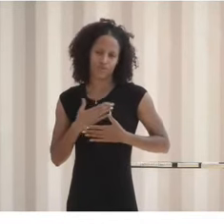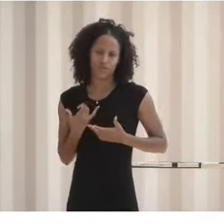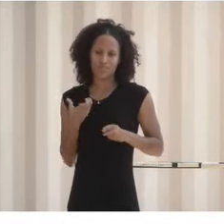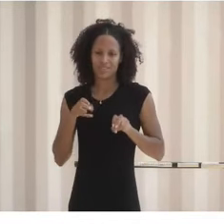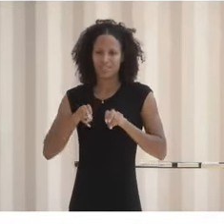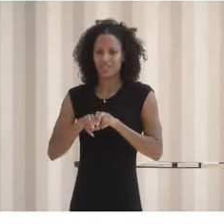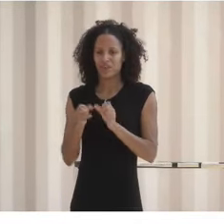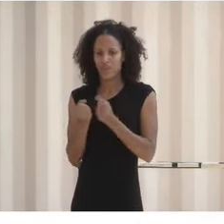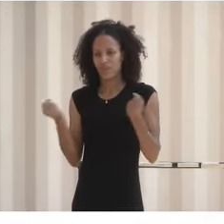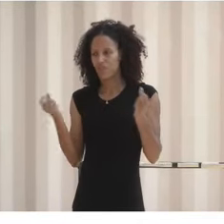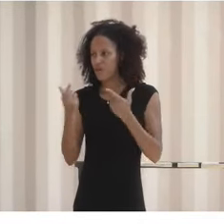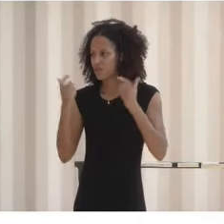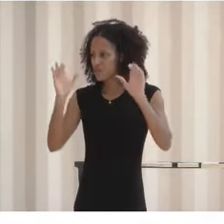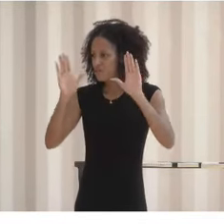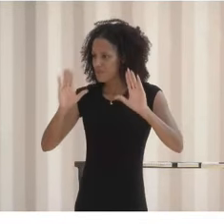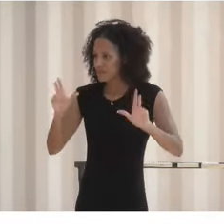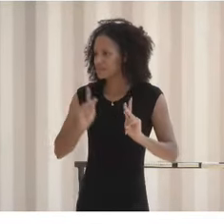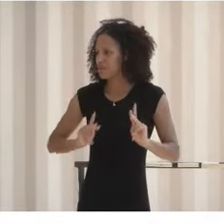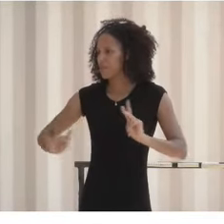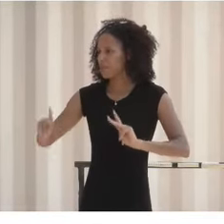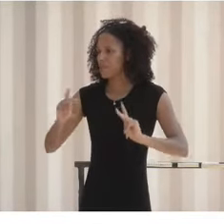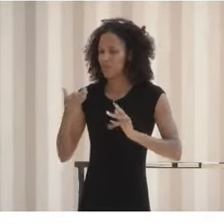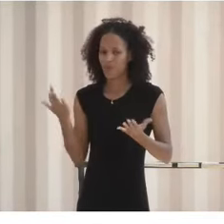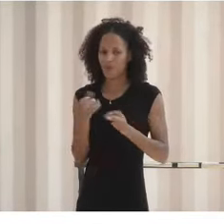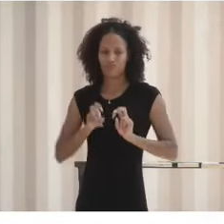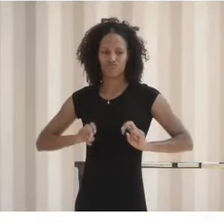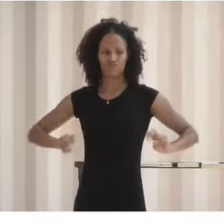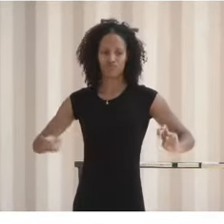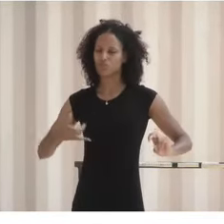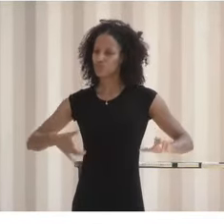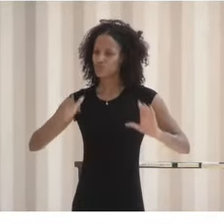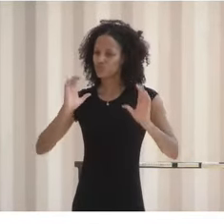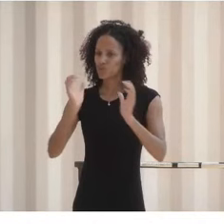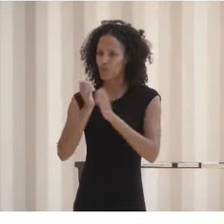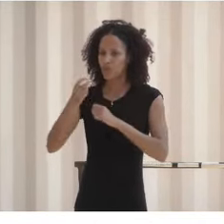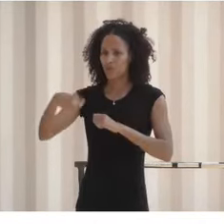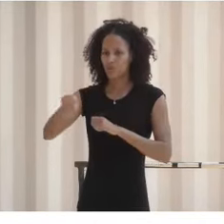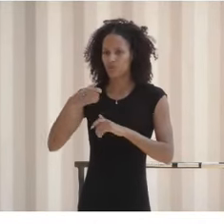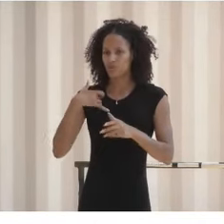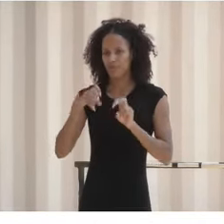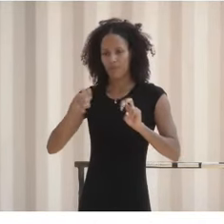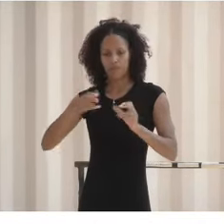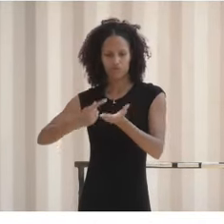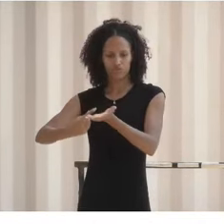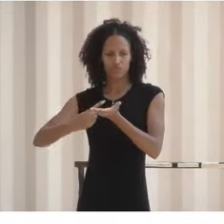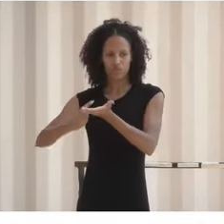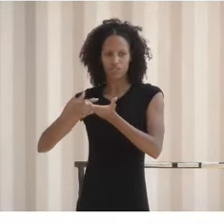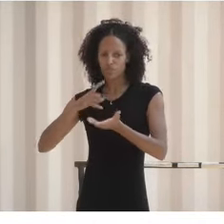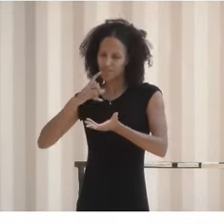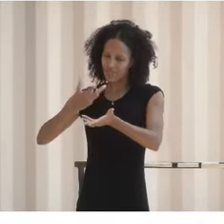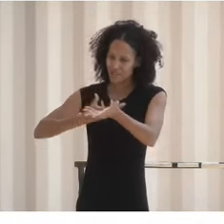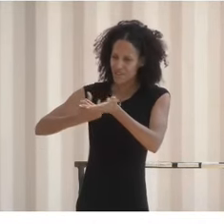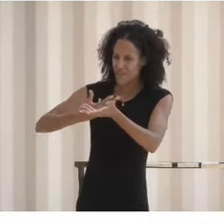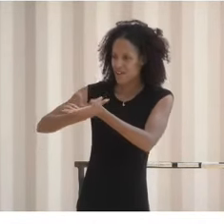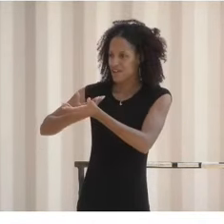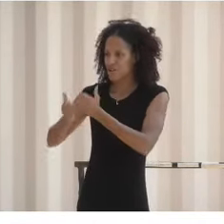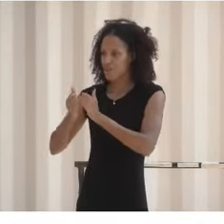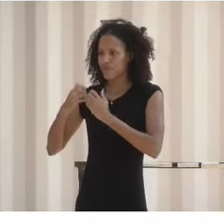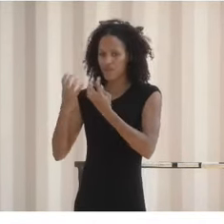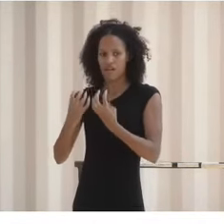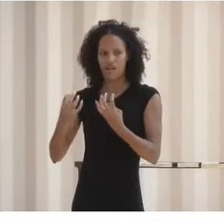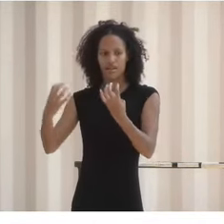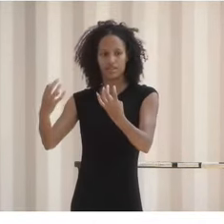sitting here with this amazing group of people to really talk to you and to have a panel discussion and an engaging discussion with the